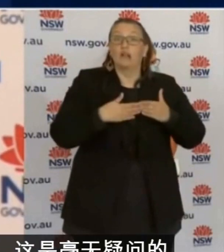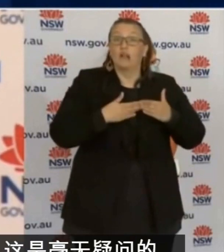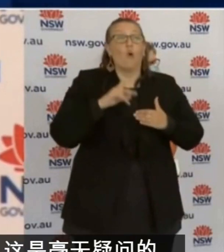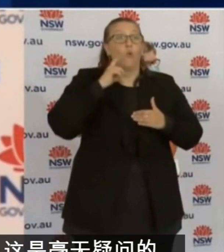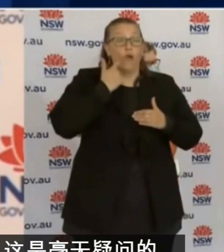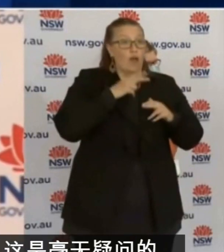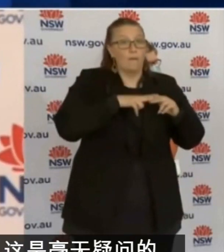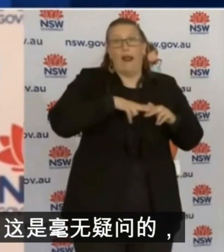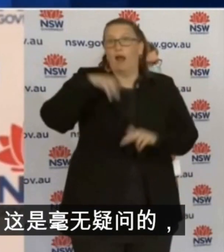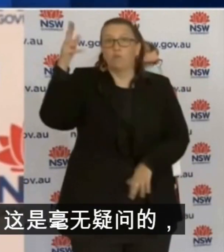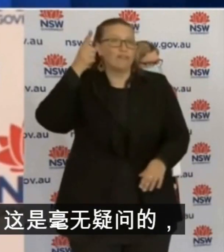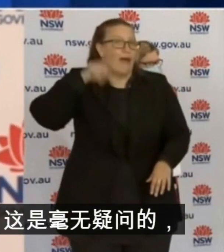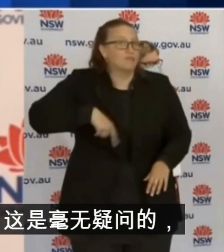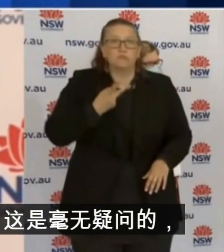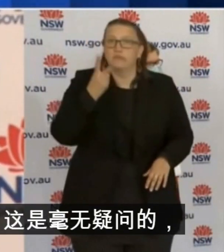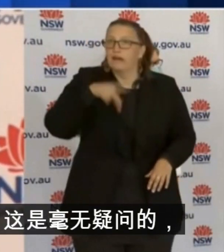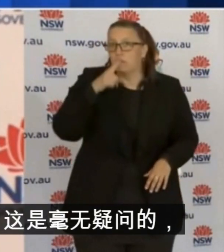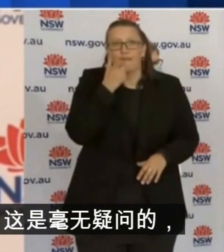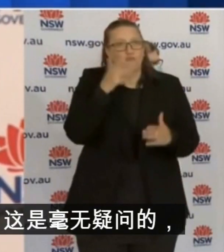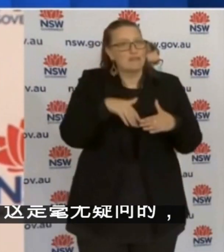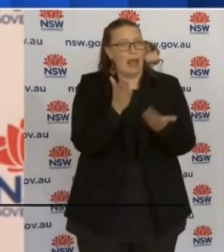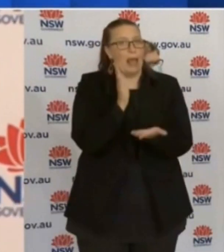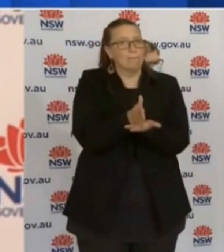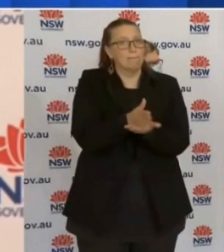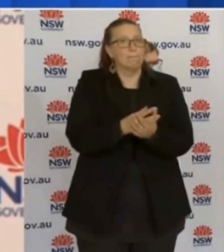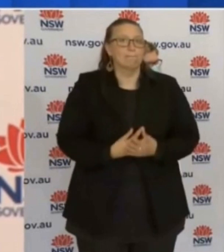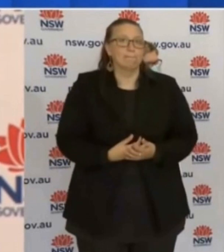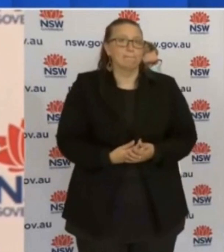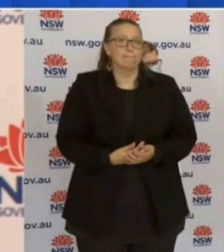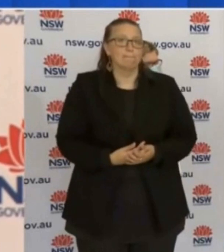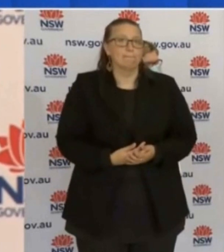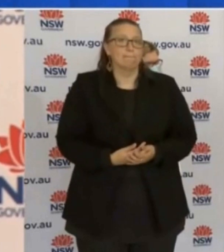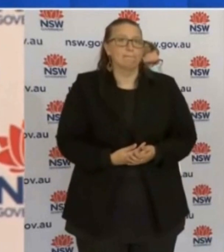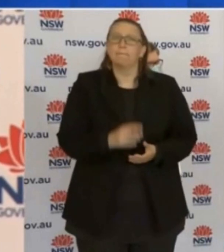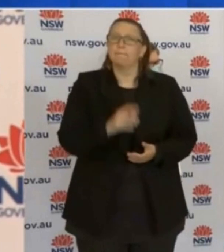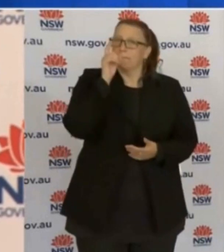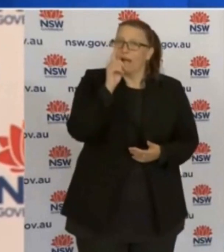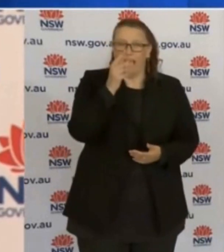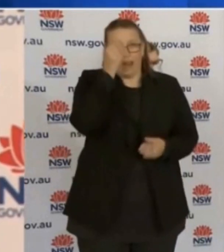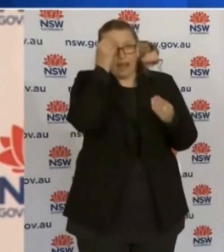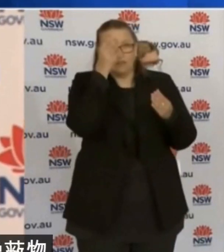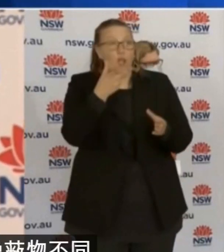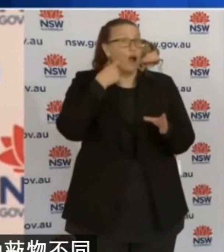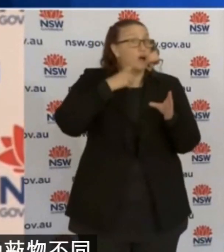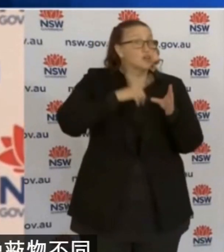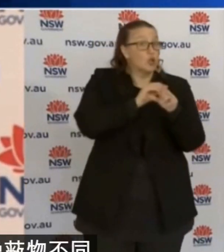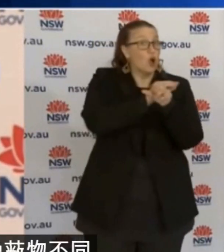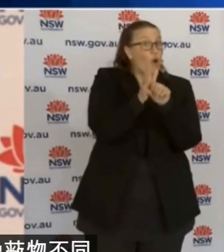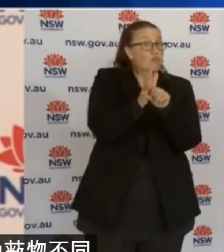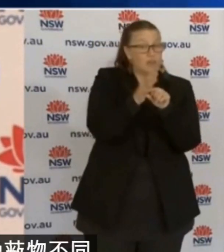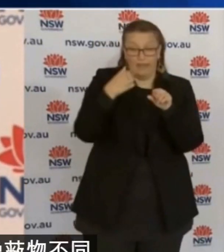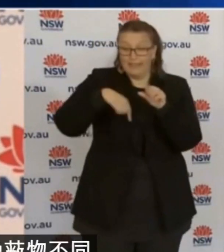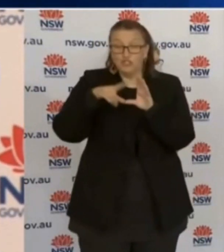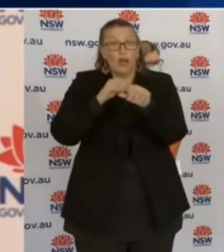no doubt about that. But there is also no doubt that the Delta strain is different to other types of COVID we've had